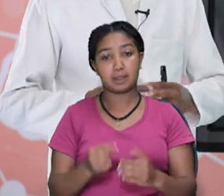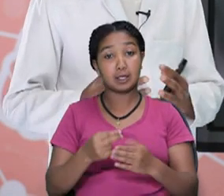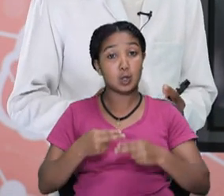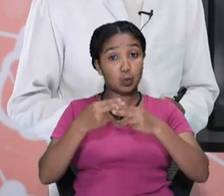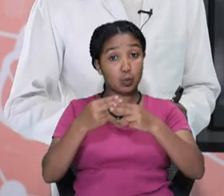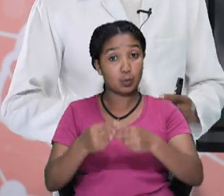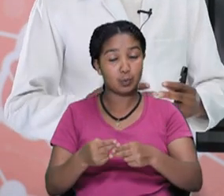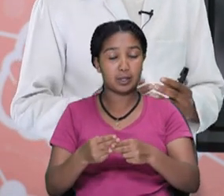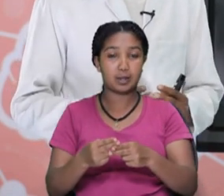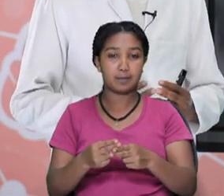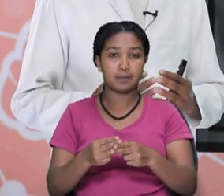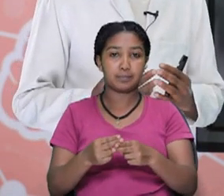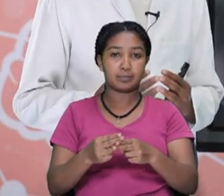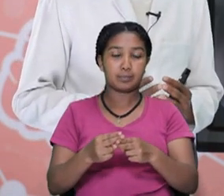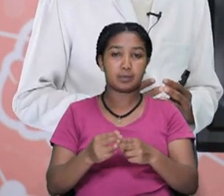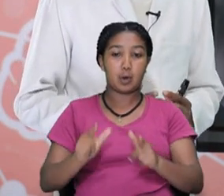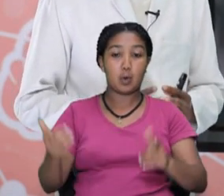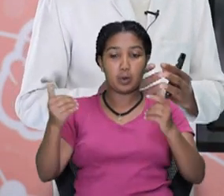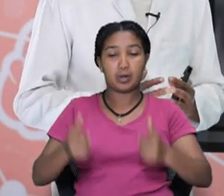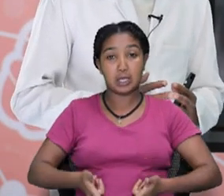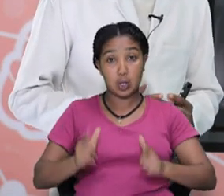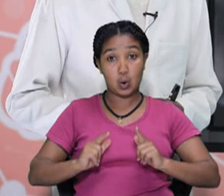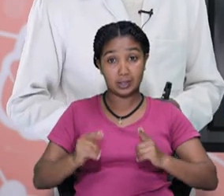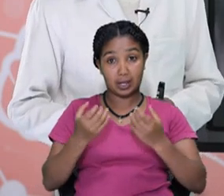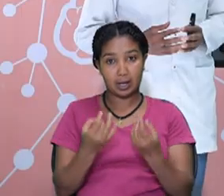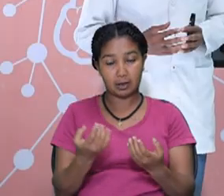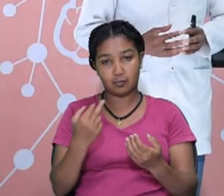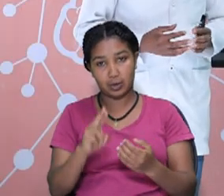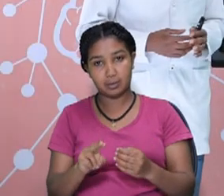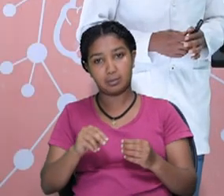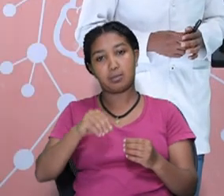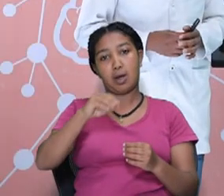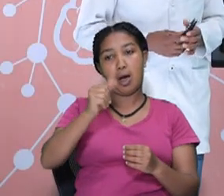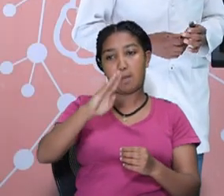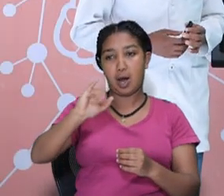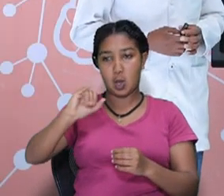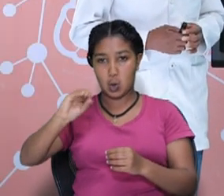to be or considered as the non-living part or physical part of the ecosystems.